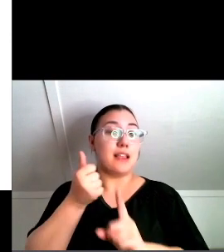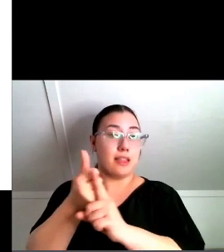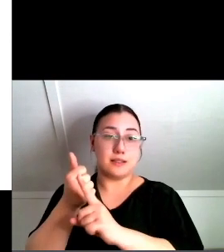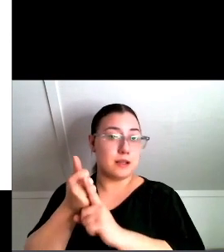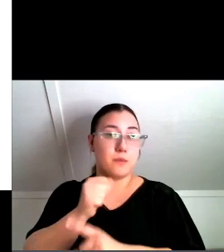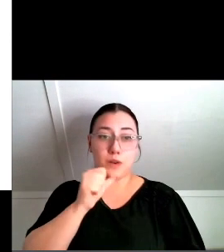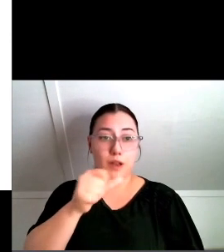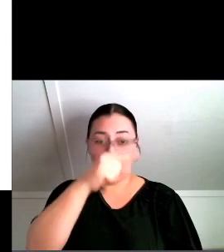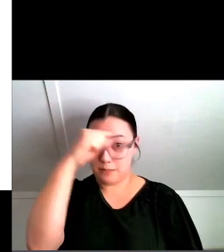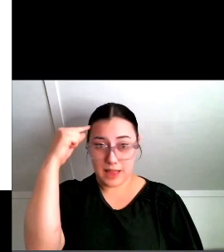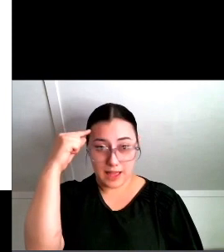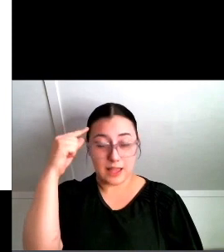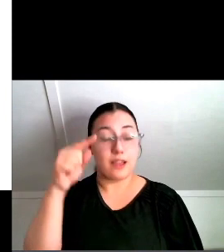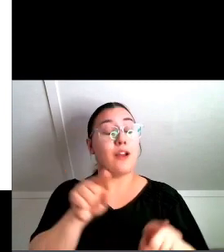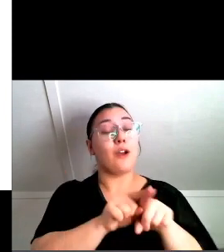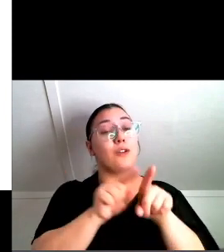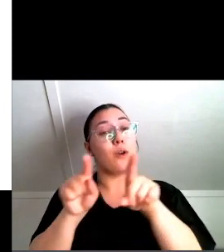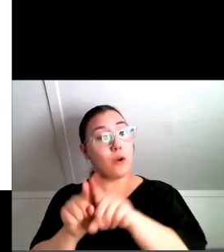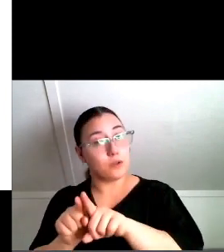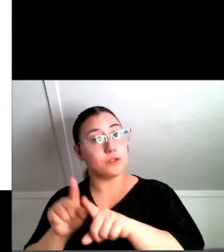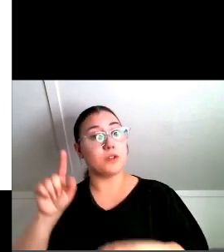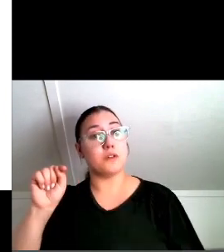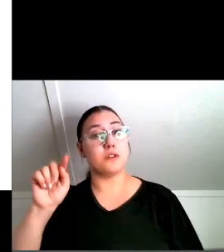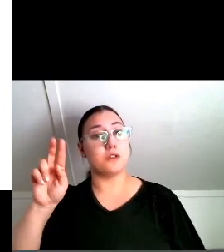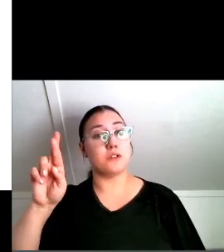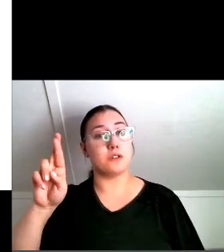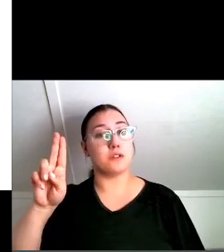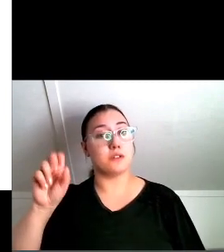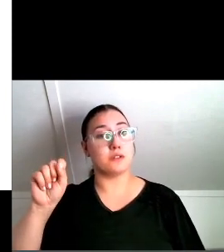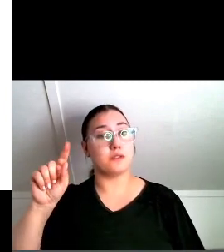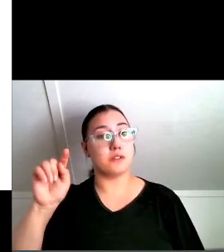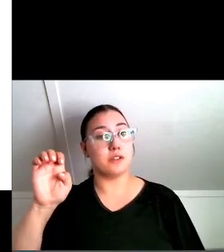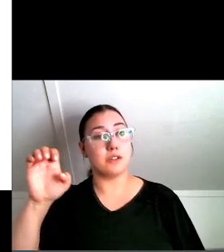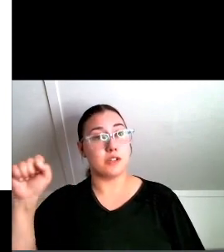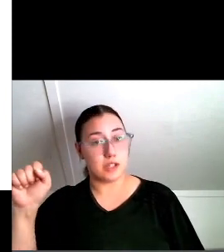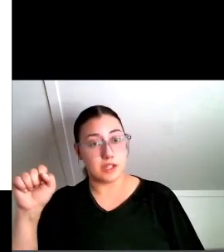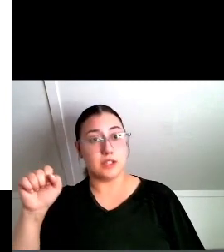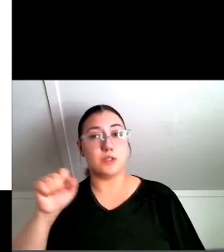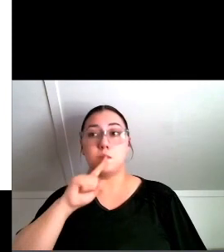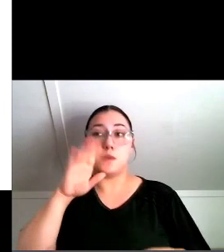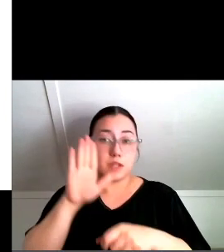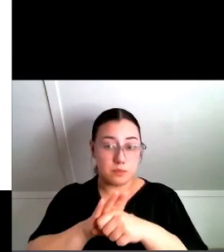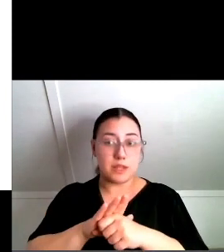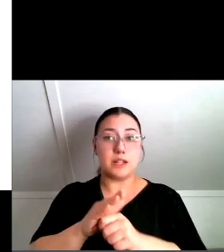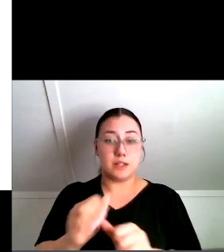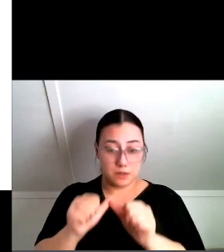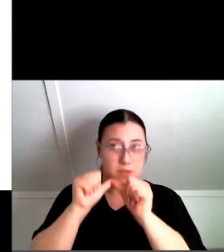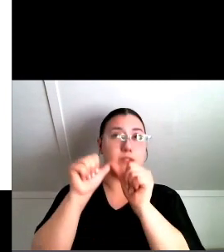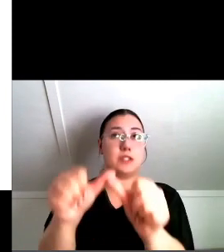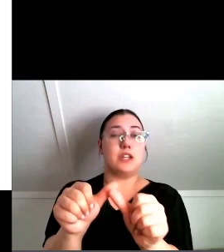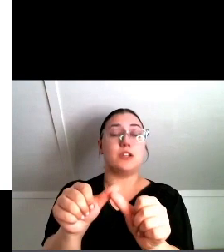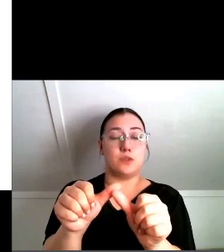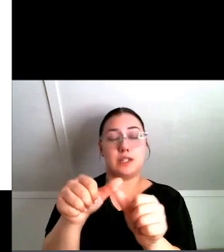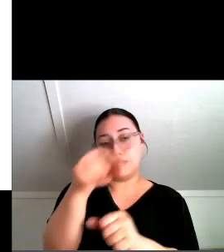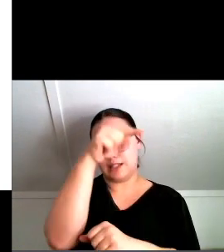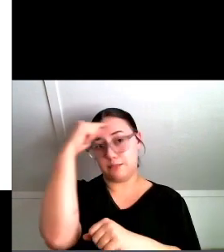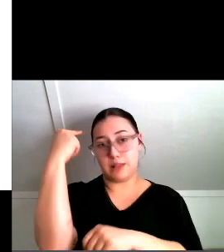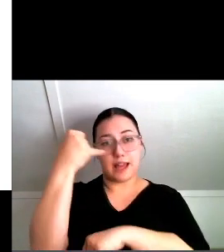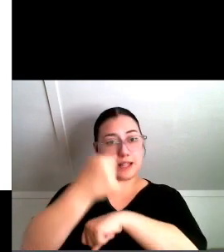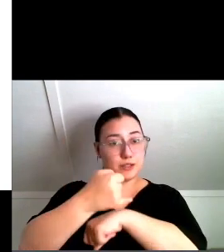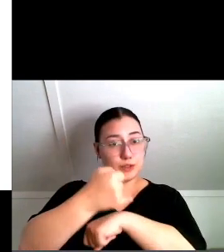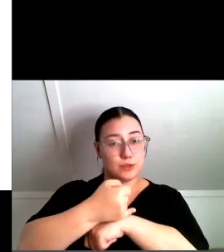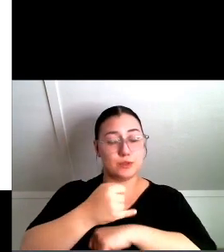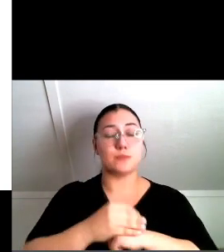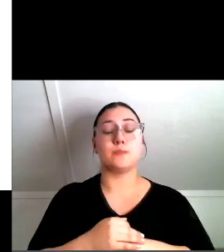two, trustees that were necessarily committed to it remaining a black institution. And under the pressure of that, the idea